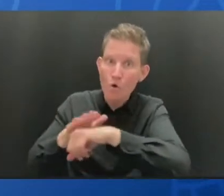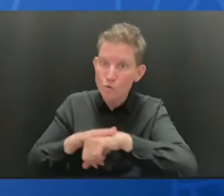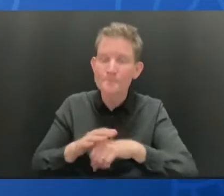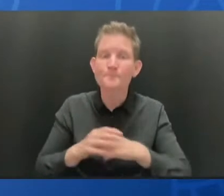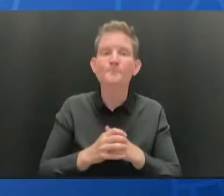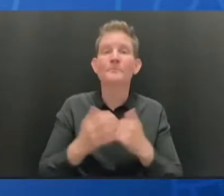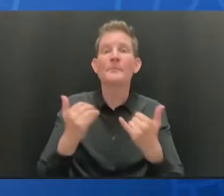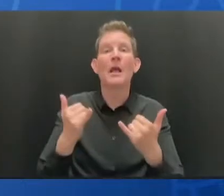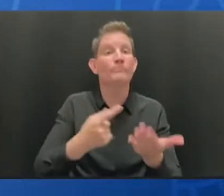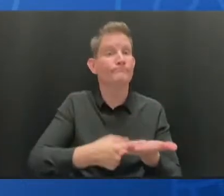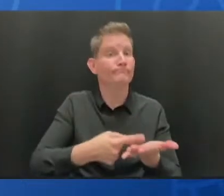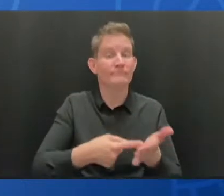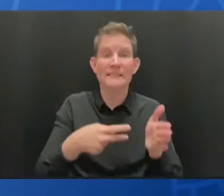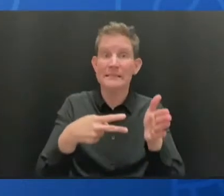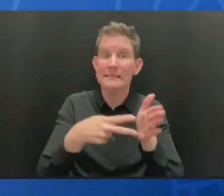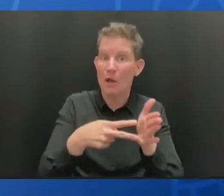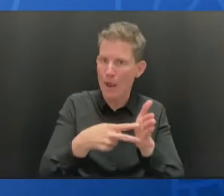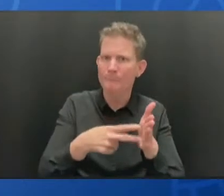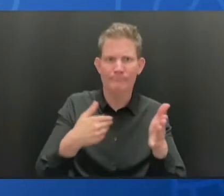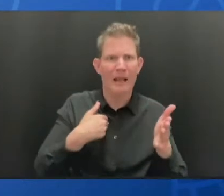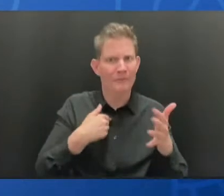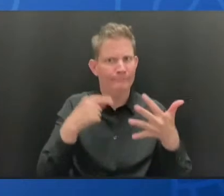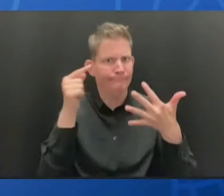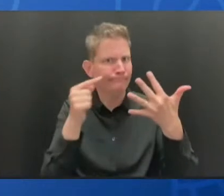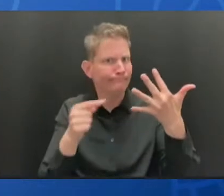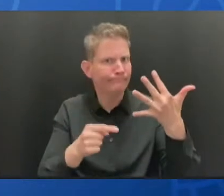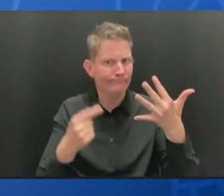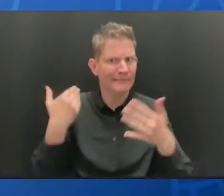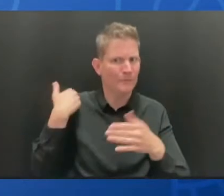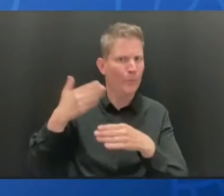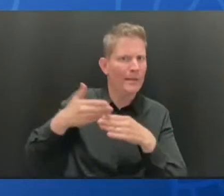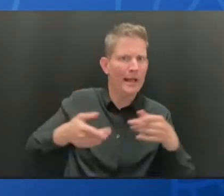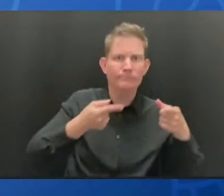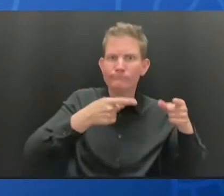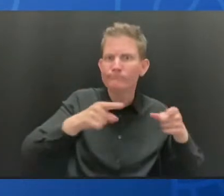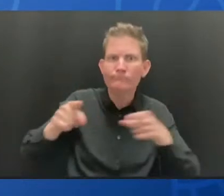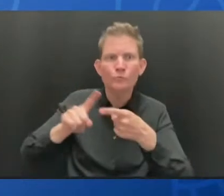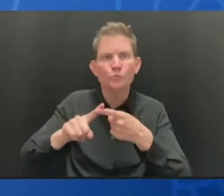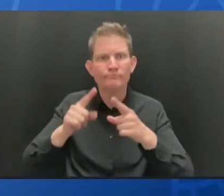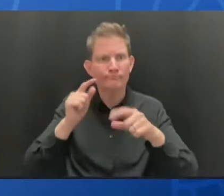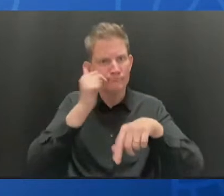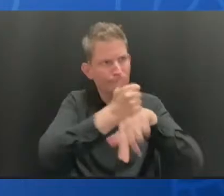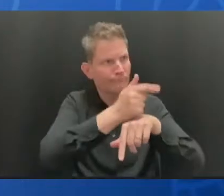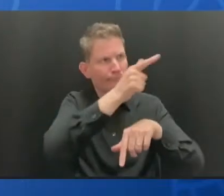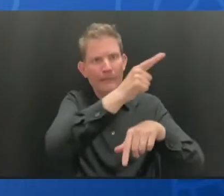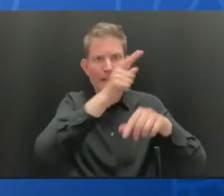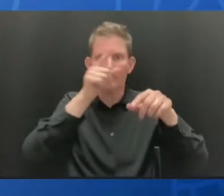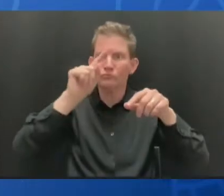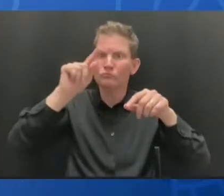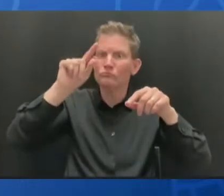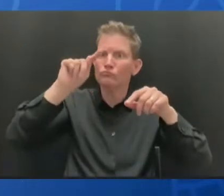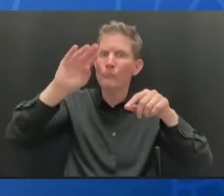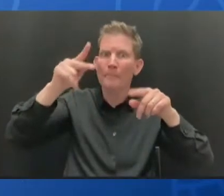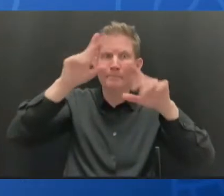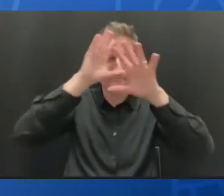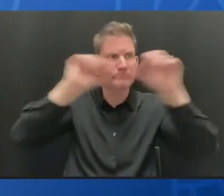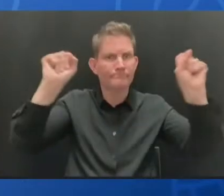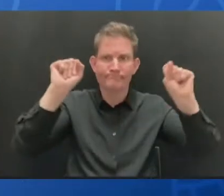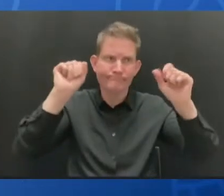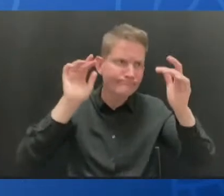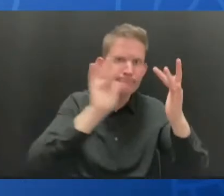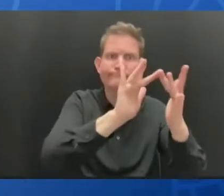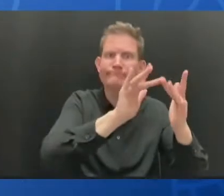over the weekend to enact President Trump's vision of a prosperous Middle East and a stable Syria at peace